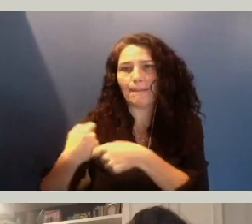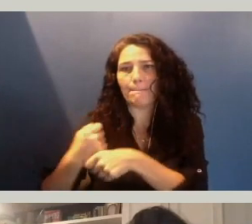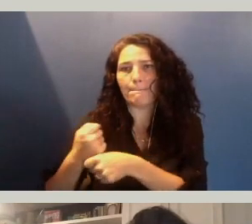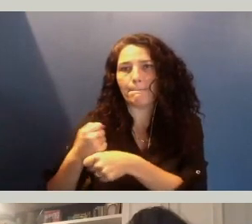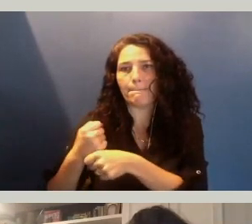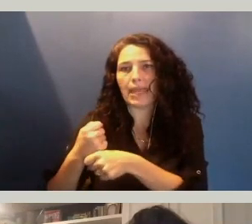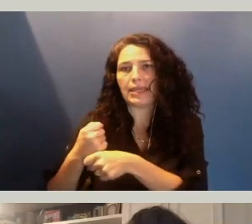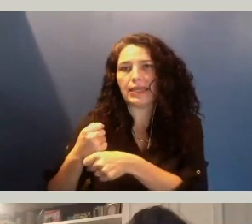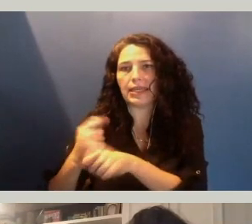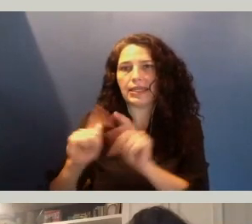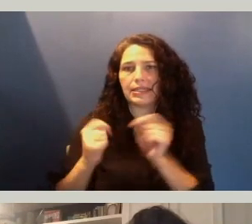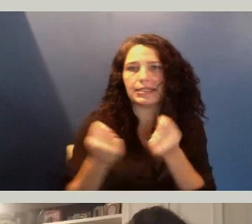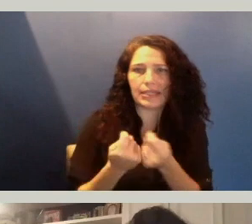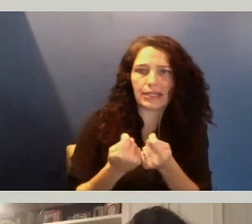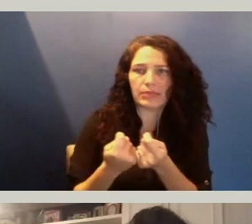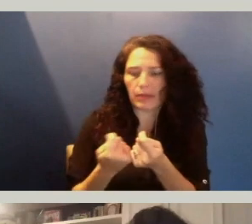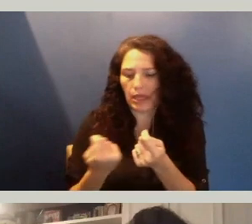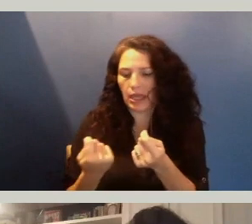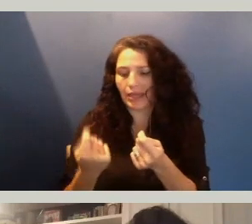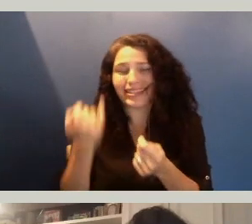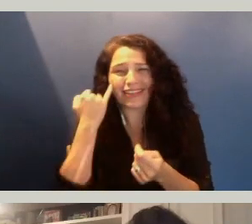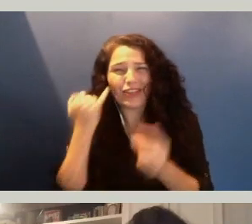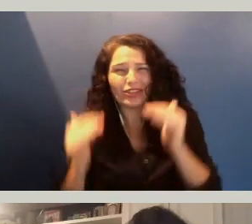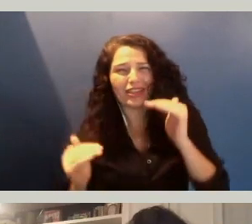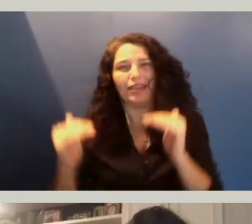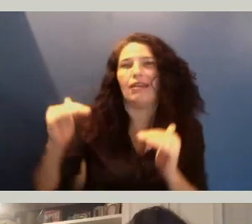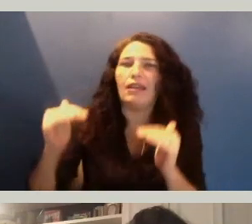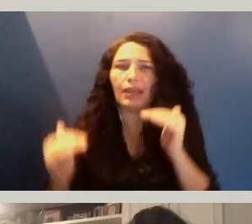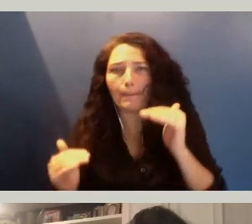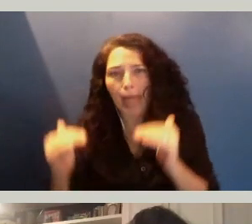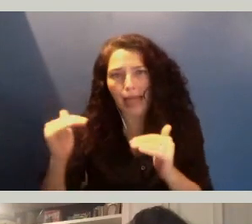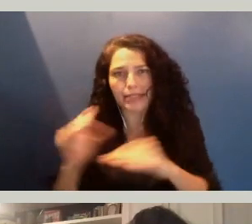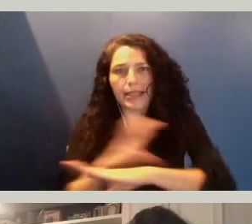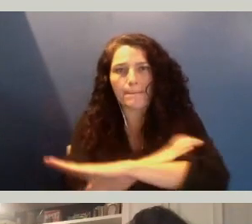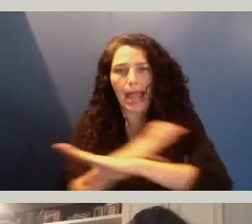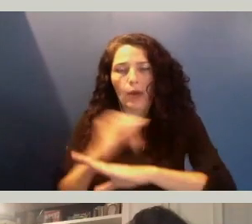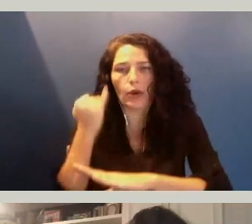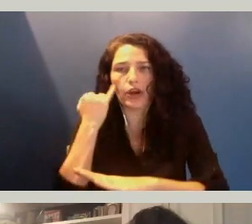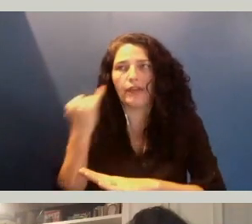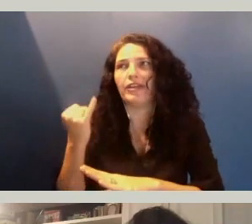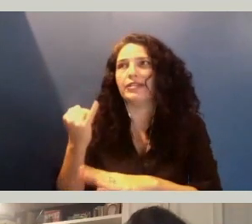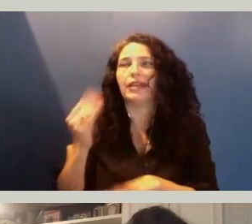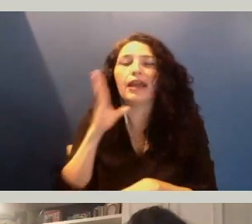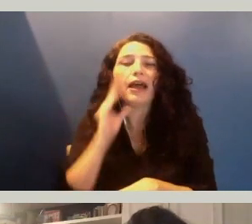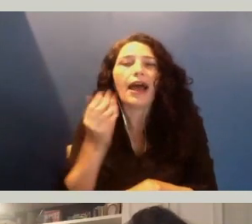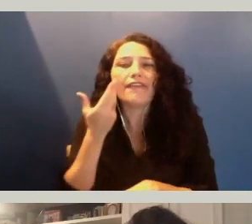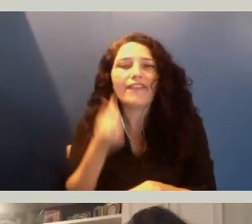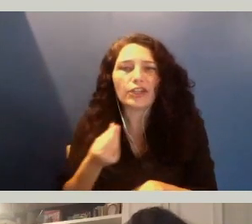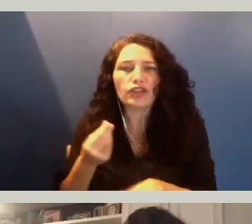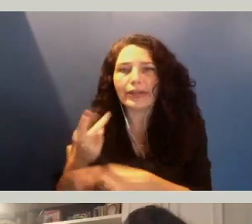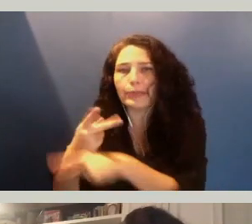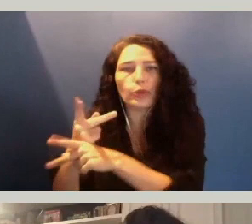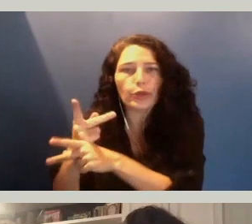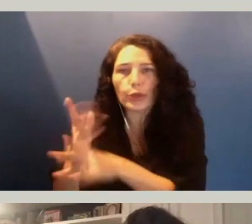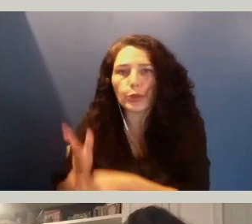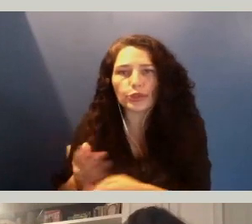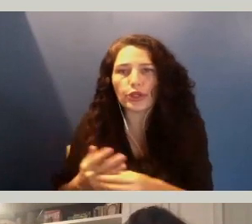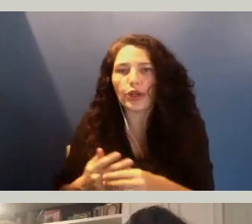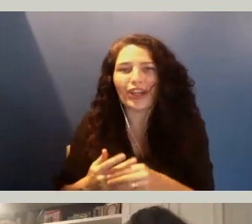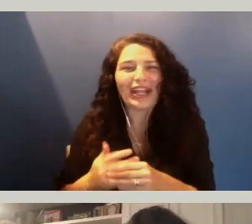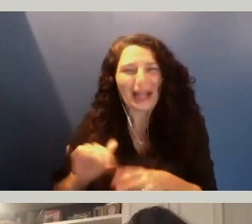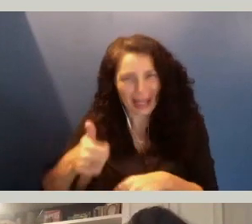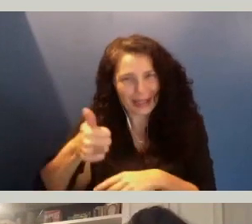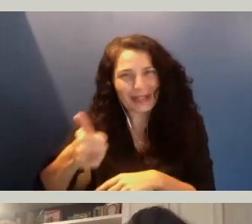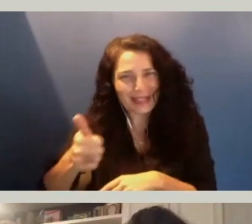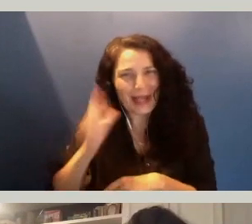of power when we're negotiating with commercial players, whether it's like a veteran producer, like even if it's a veteran producer like yourself,